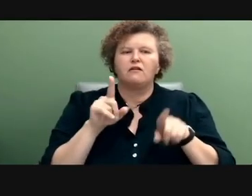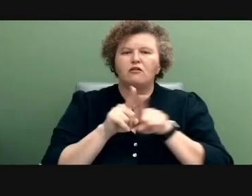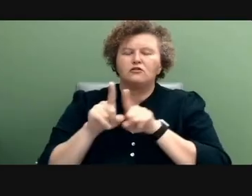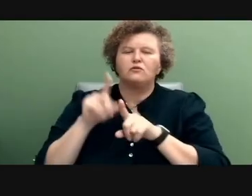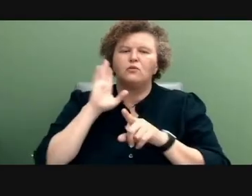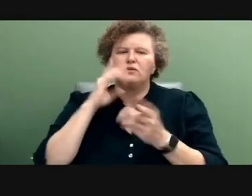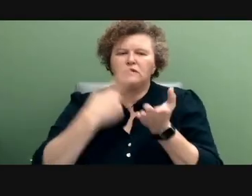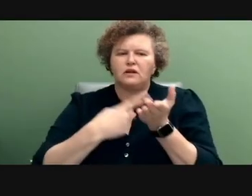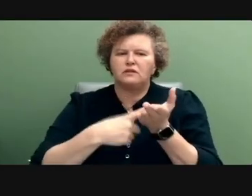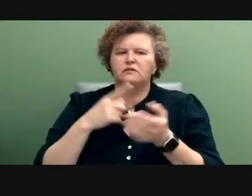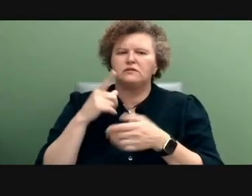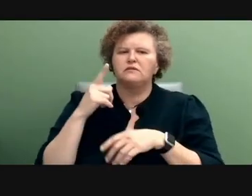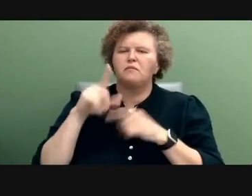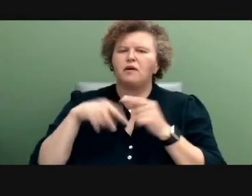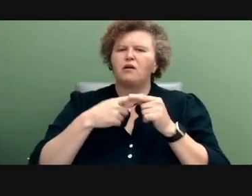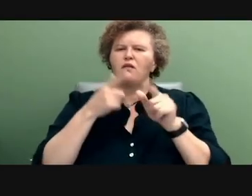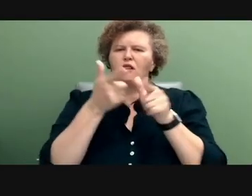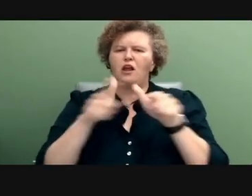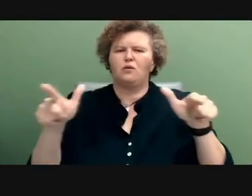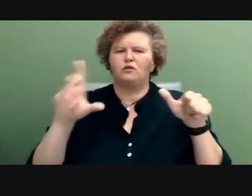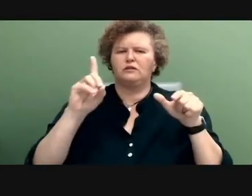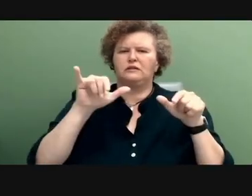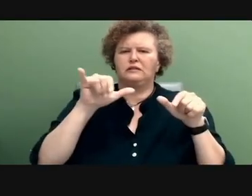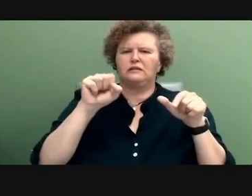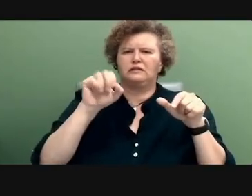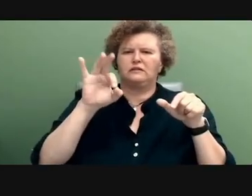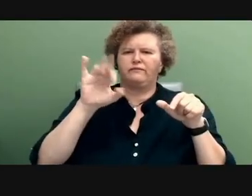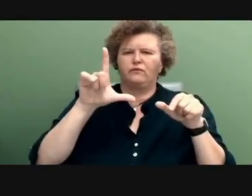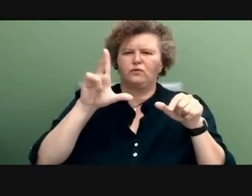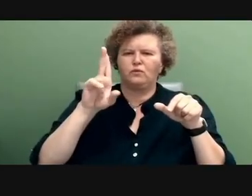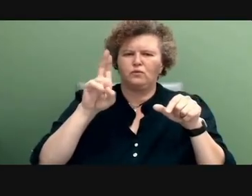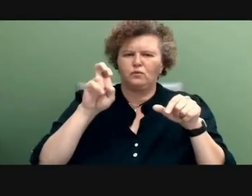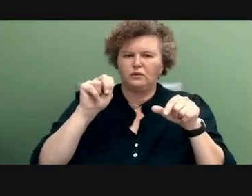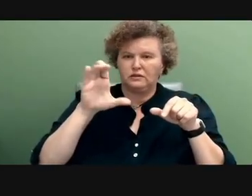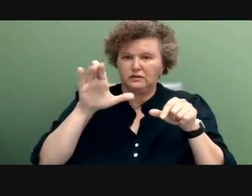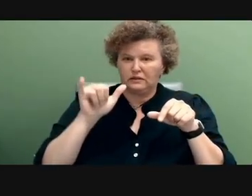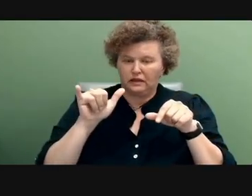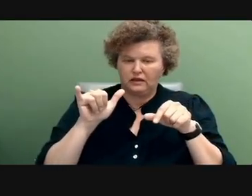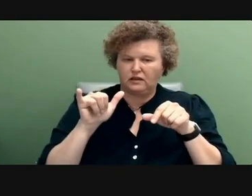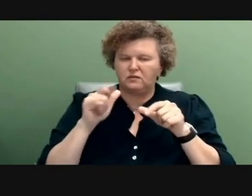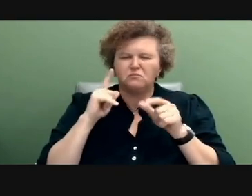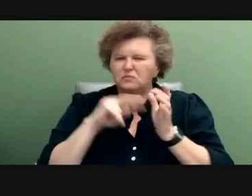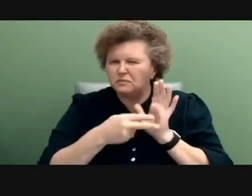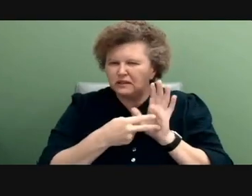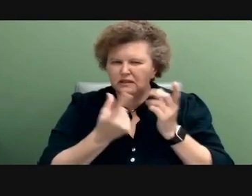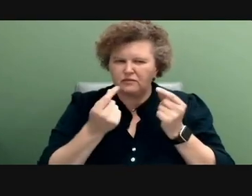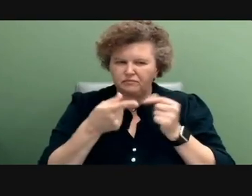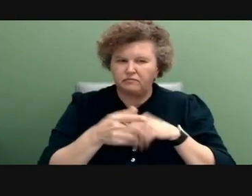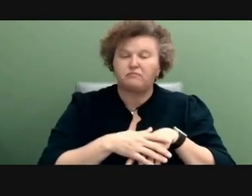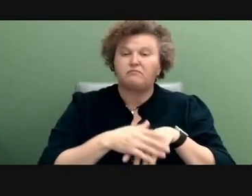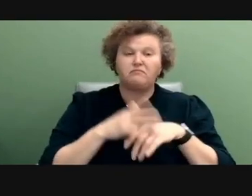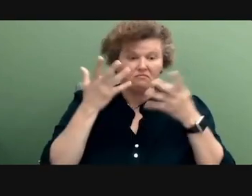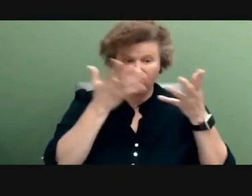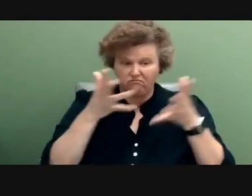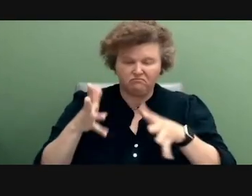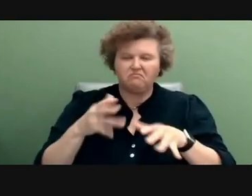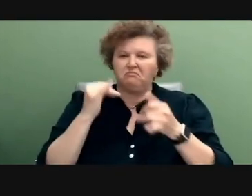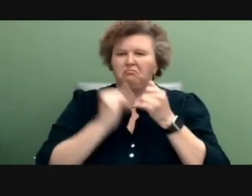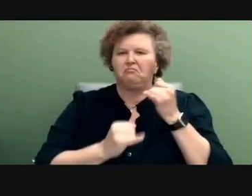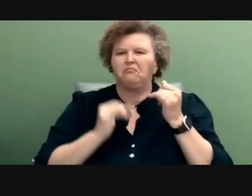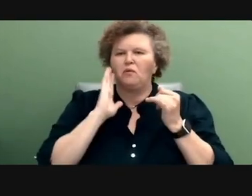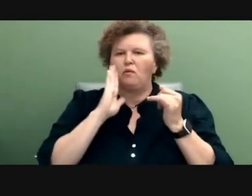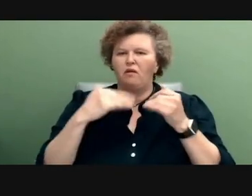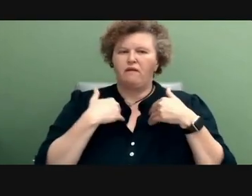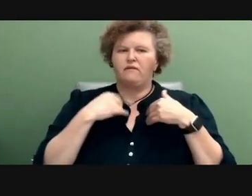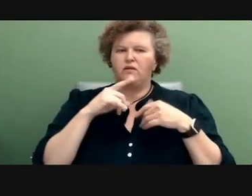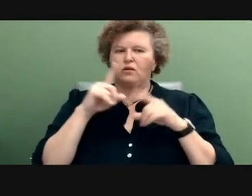on that. Also, we will talk about language disfluency and what it means. And